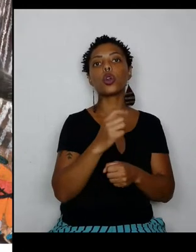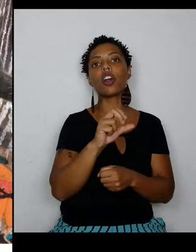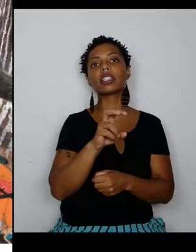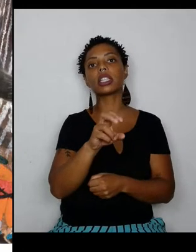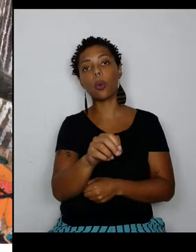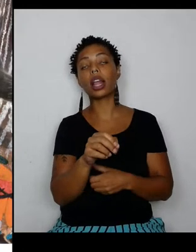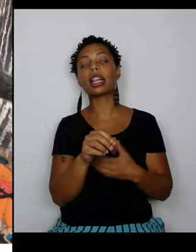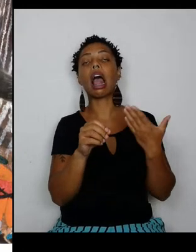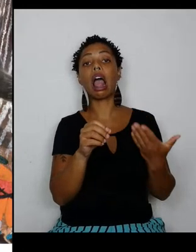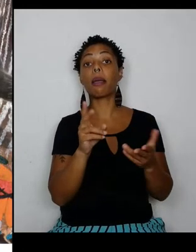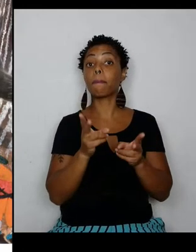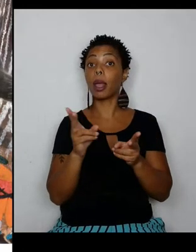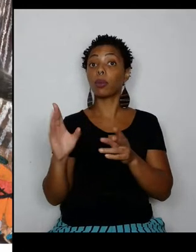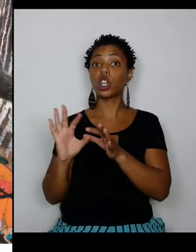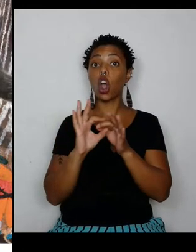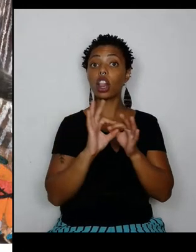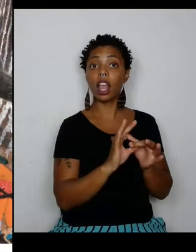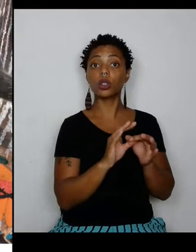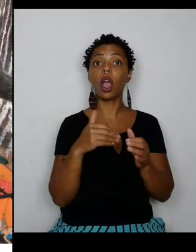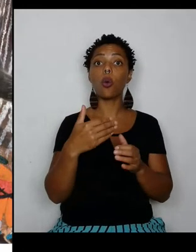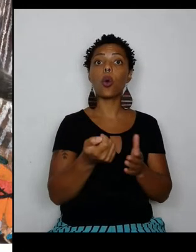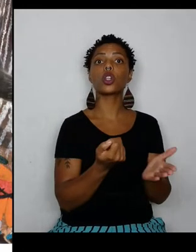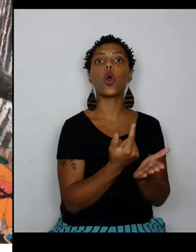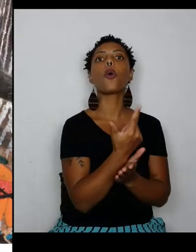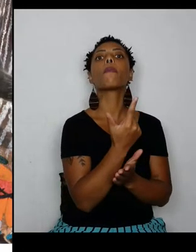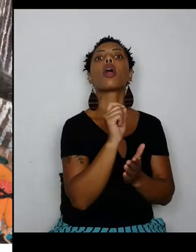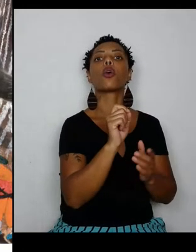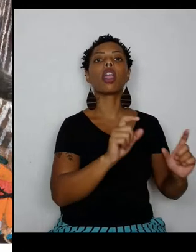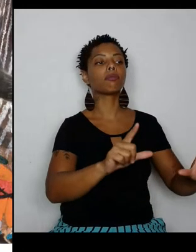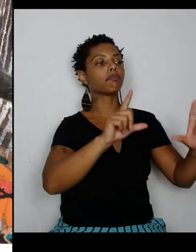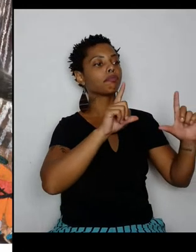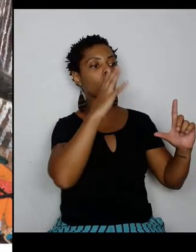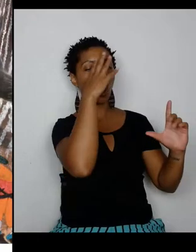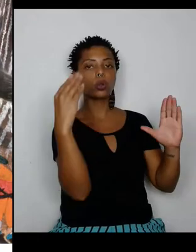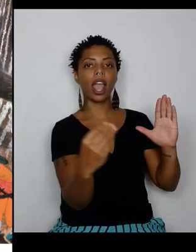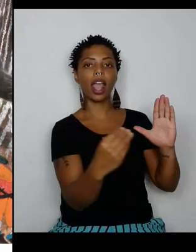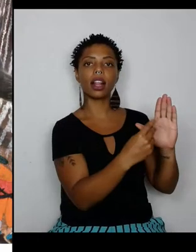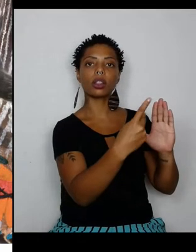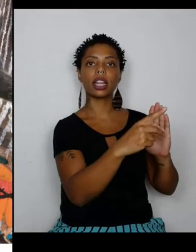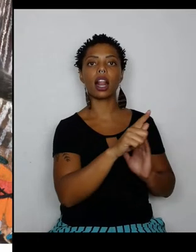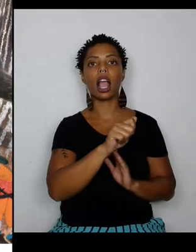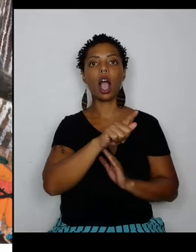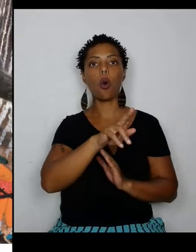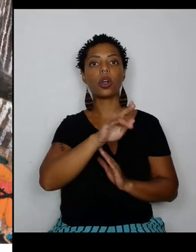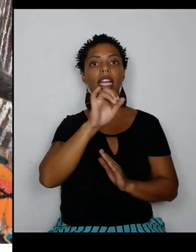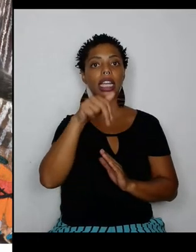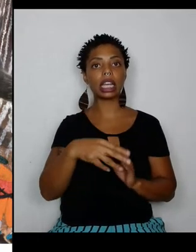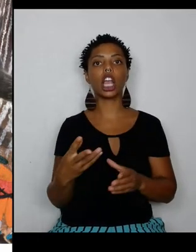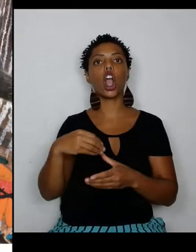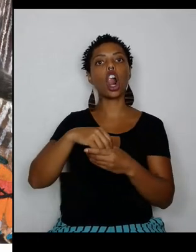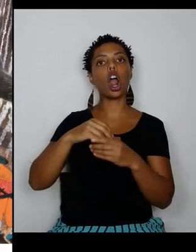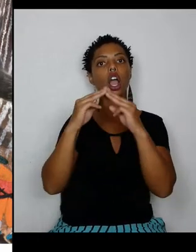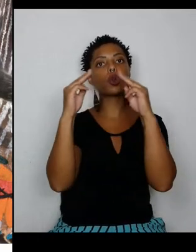early 50s and under this context kogan's self-portrait was acquired